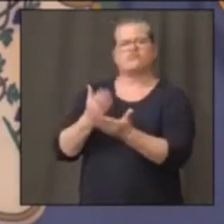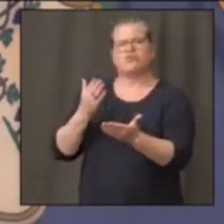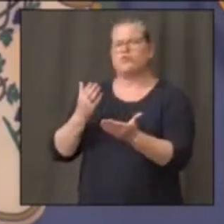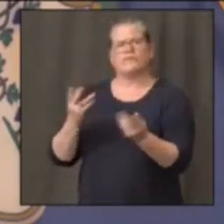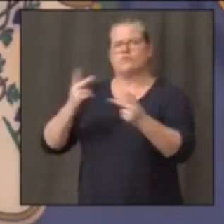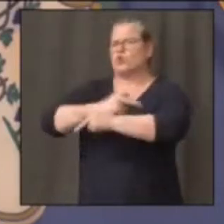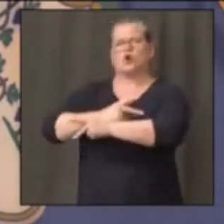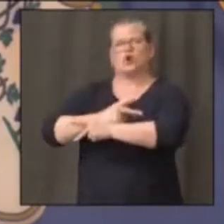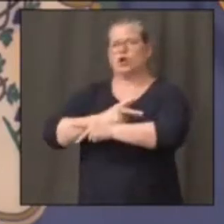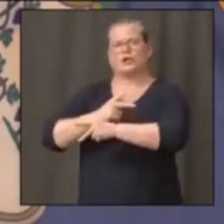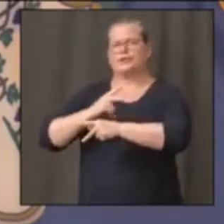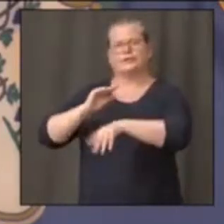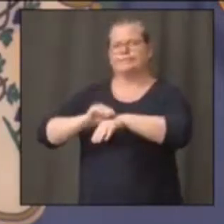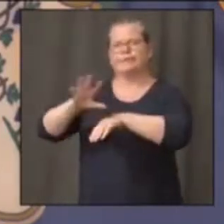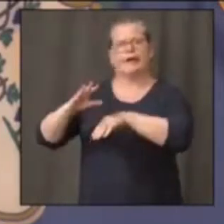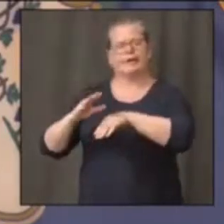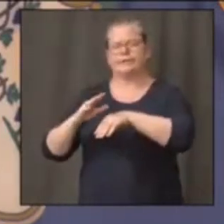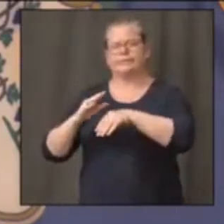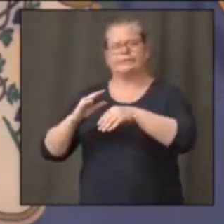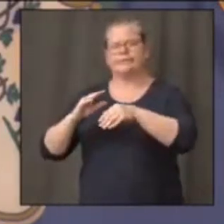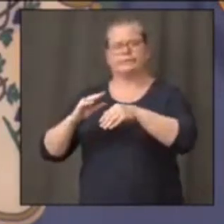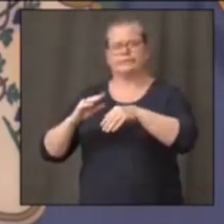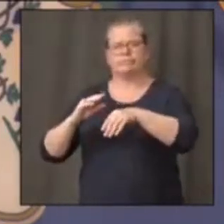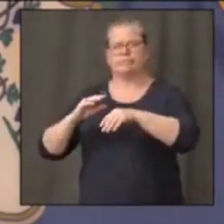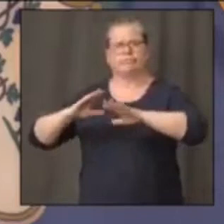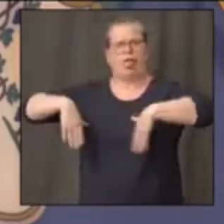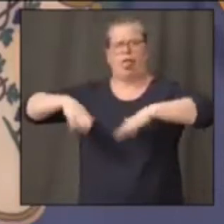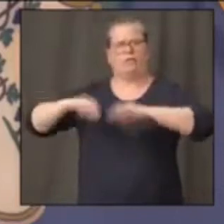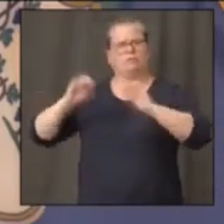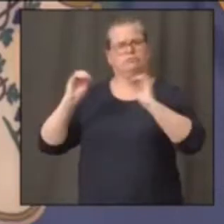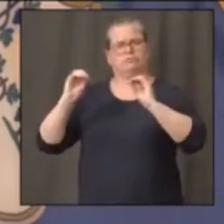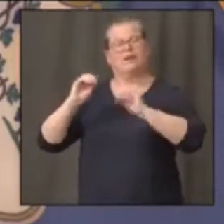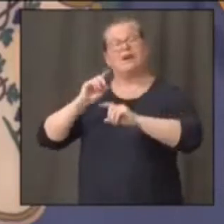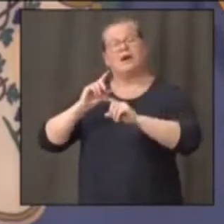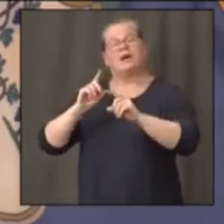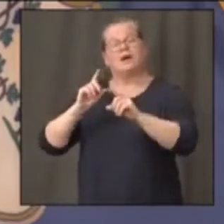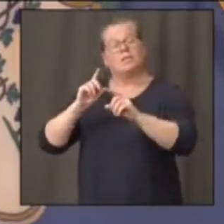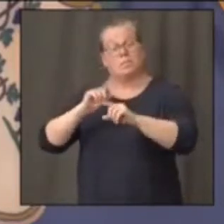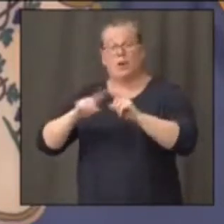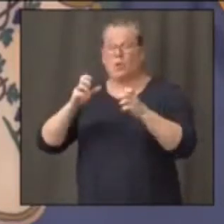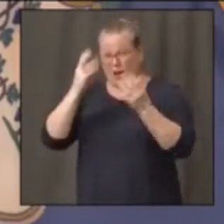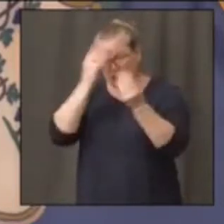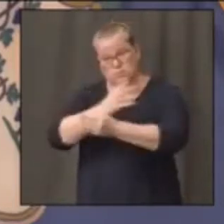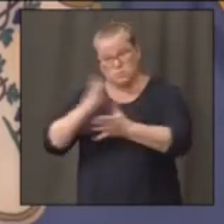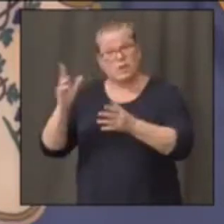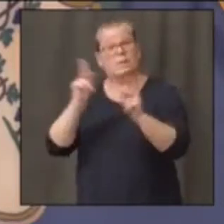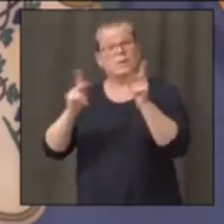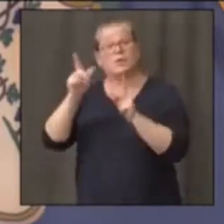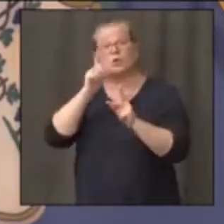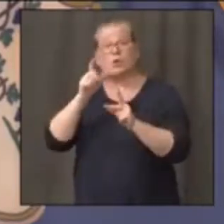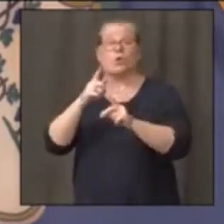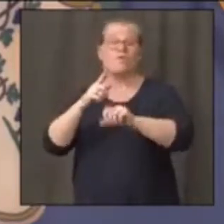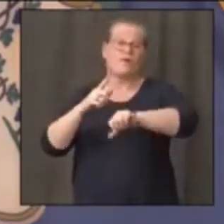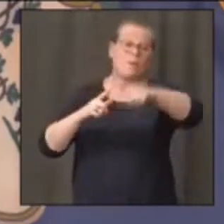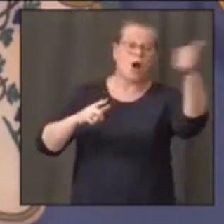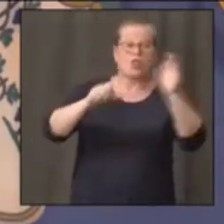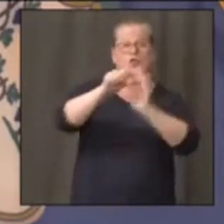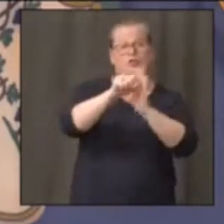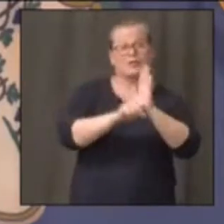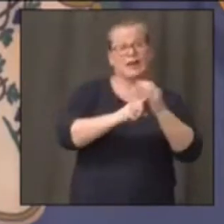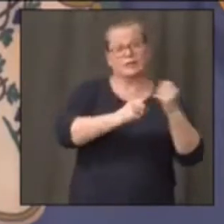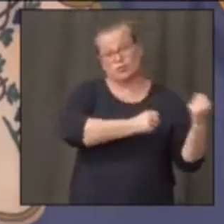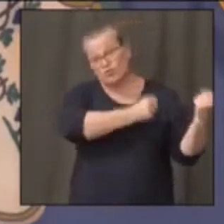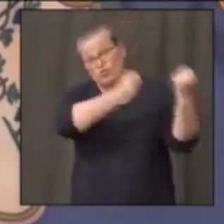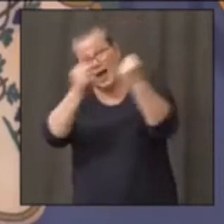as folks who fly into our state. Overwhelmingly, the out-of-staters from those infected states come by air, by the way. But those that